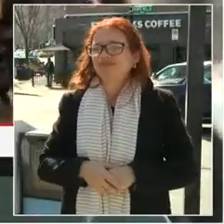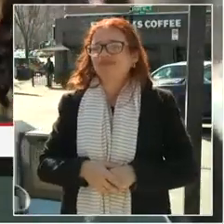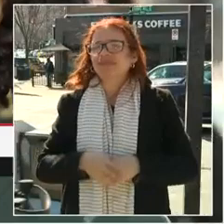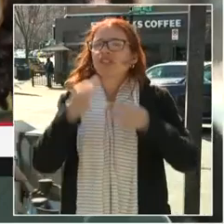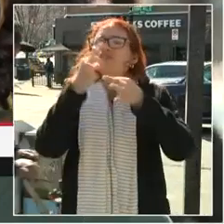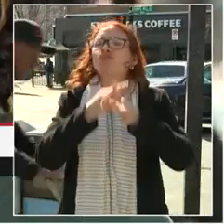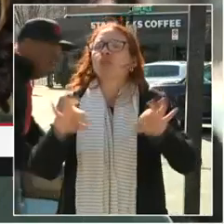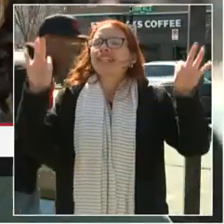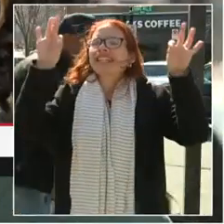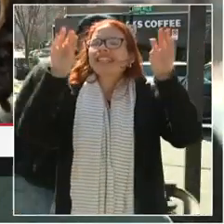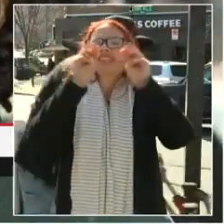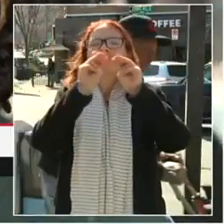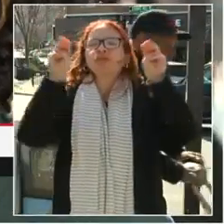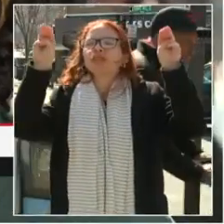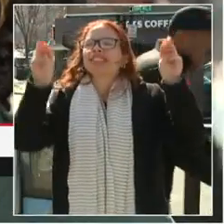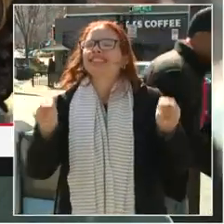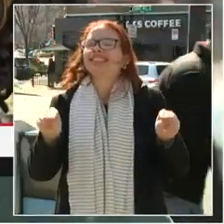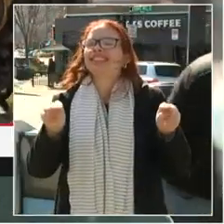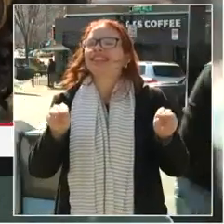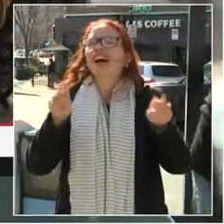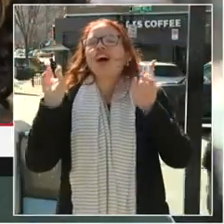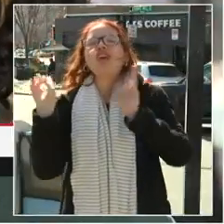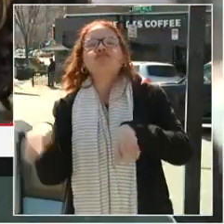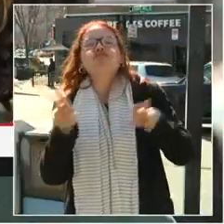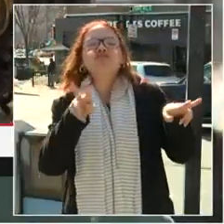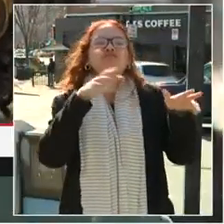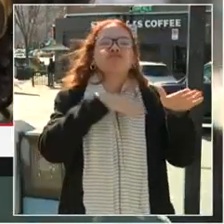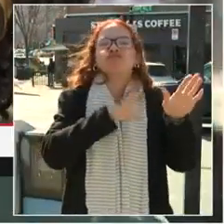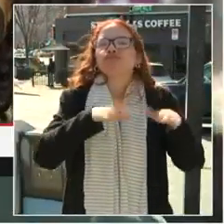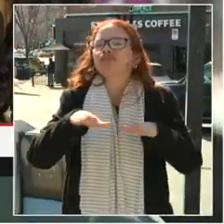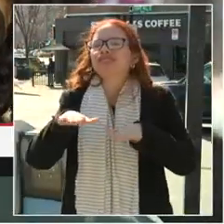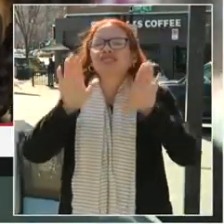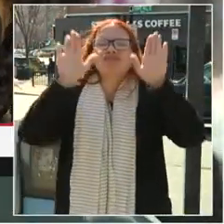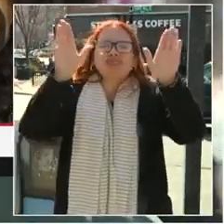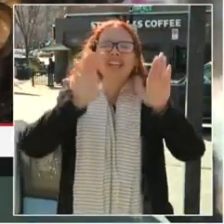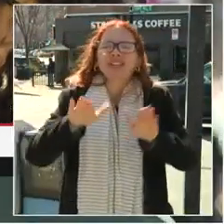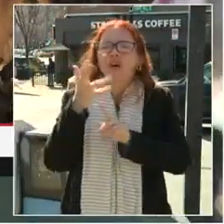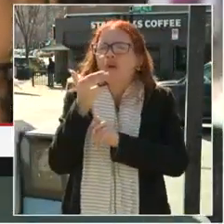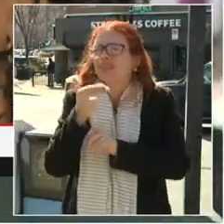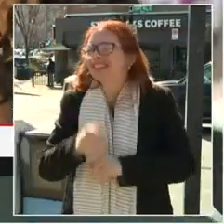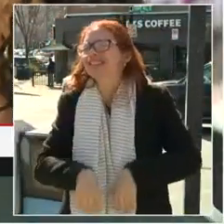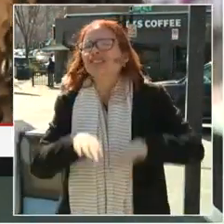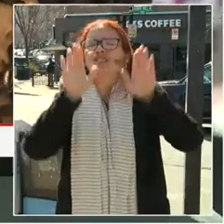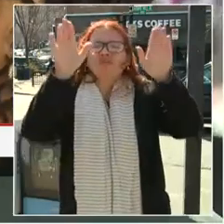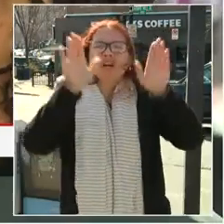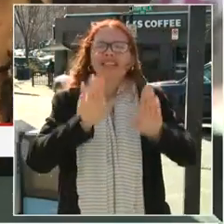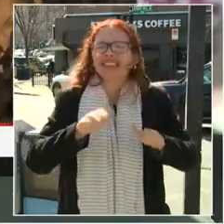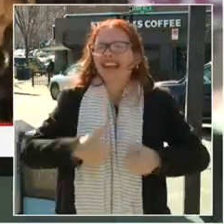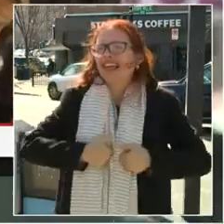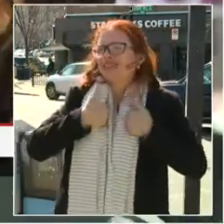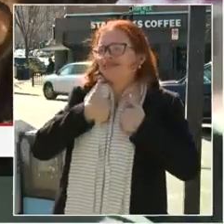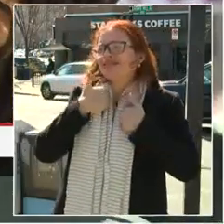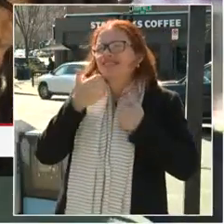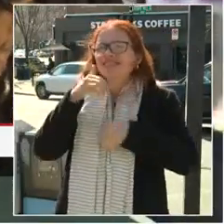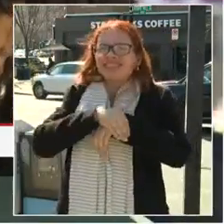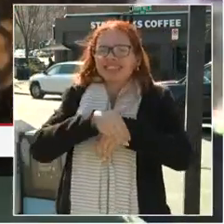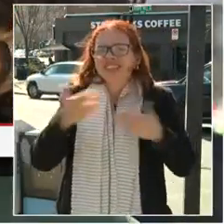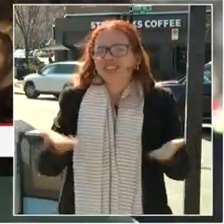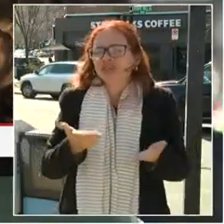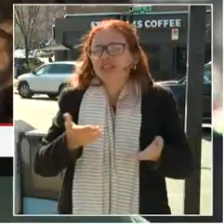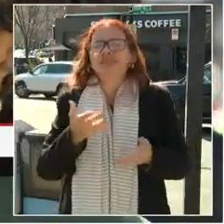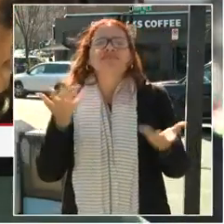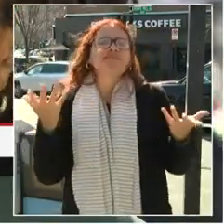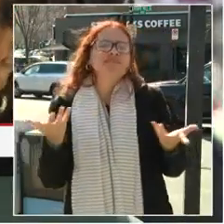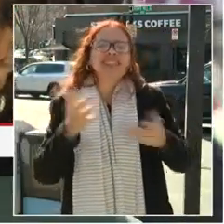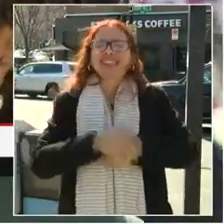can visit. They're talking about the great hotels, the great nightlife scene. They're also talking about getting off of the mall